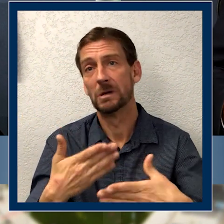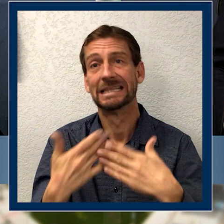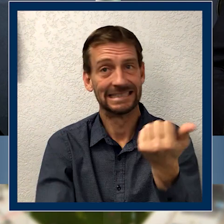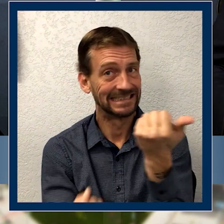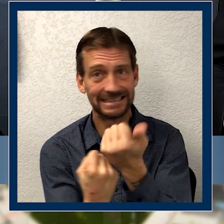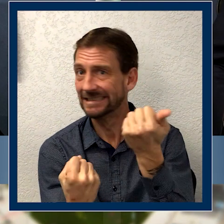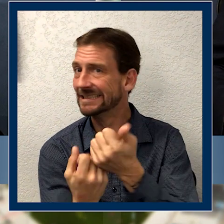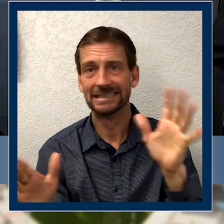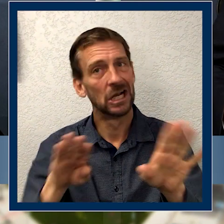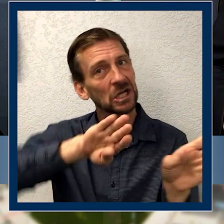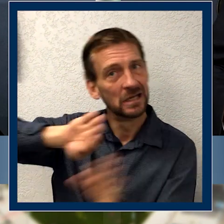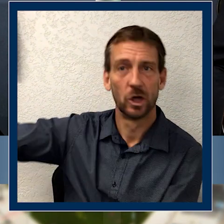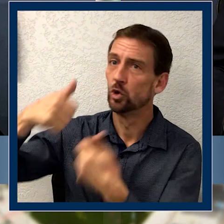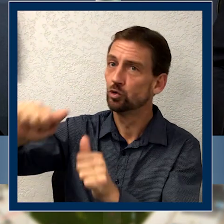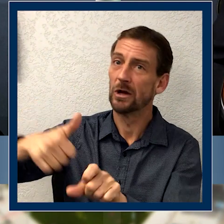but also,